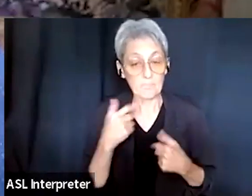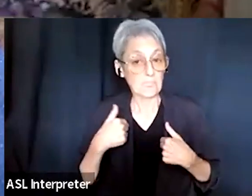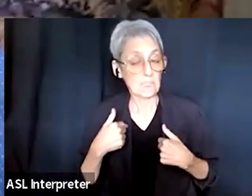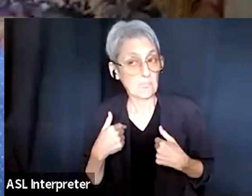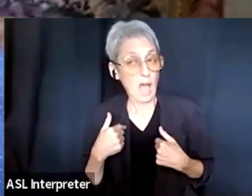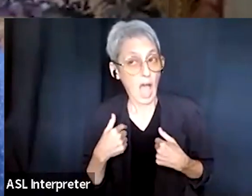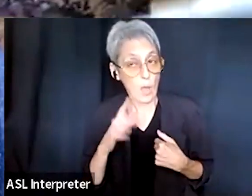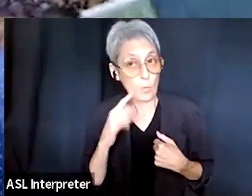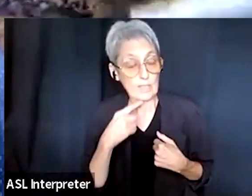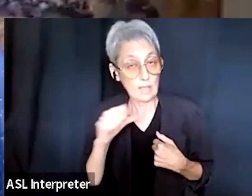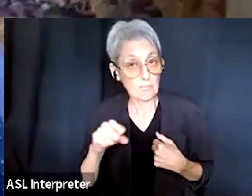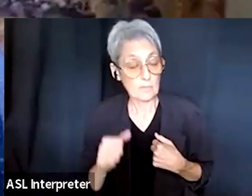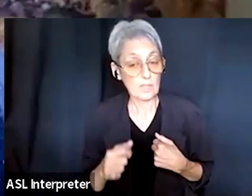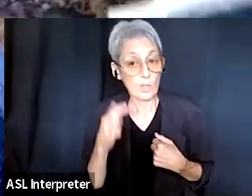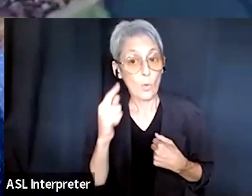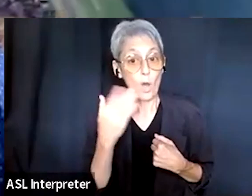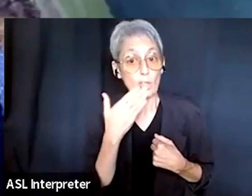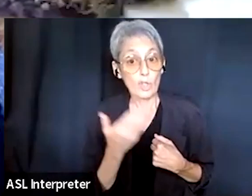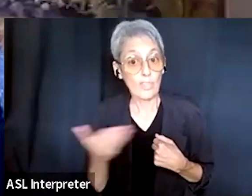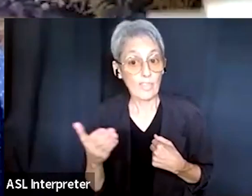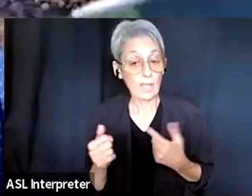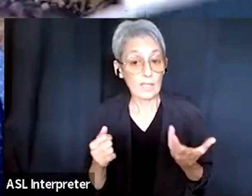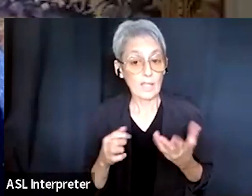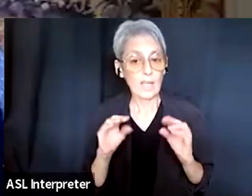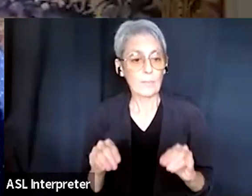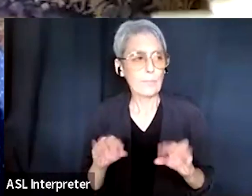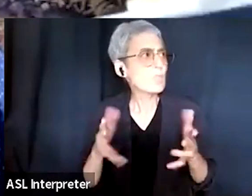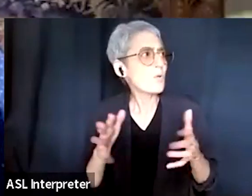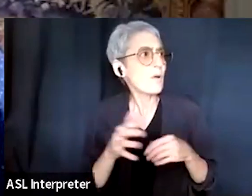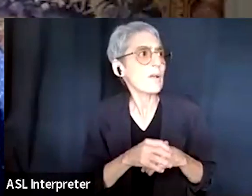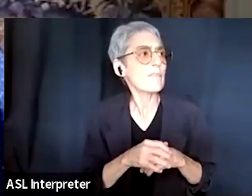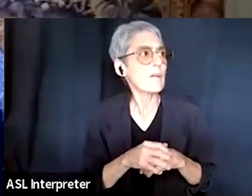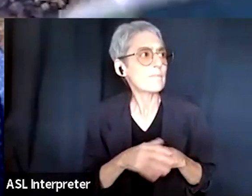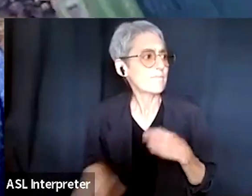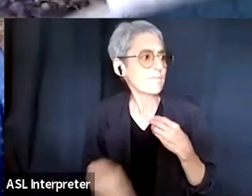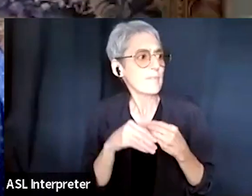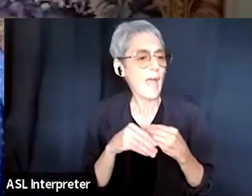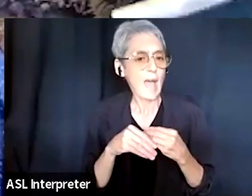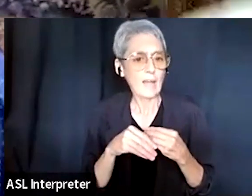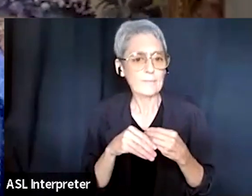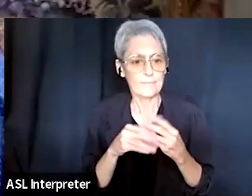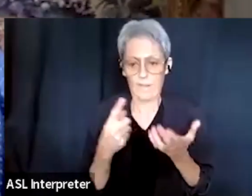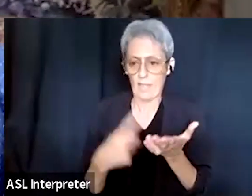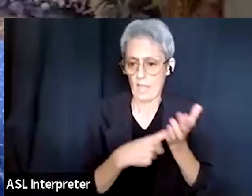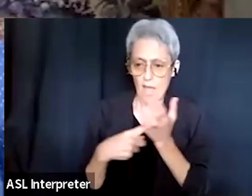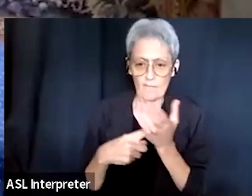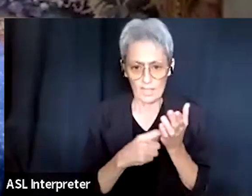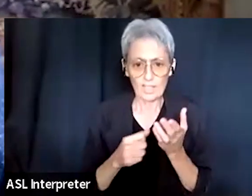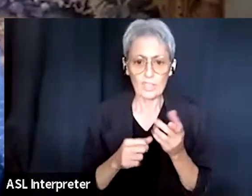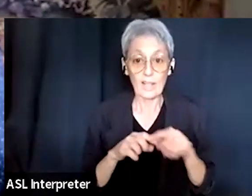one good thing is it put on sort of the national conversation in the US, the importance of reading.